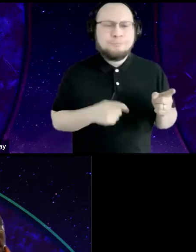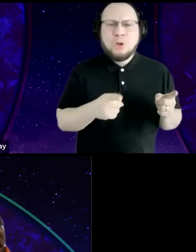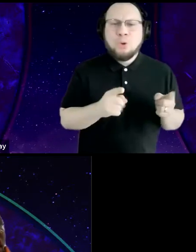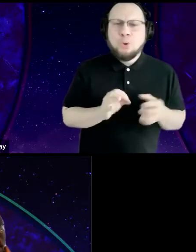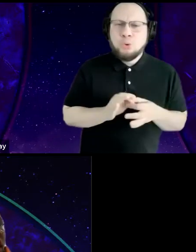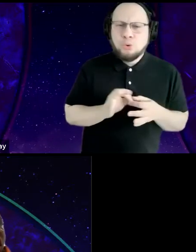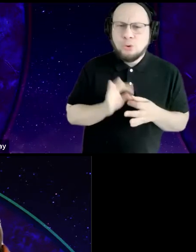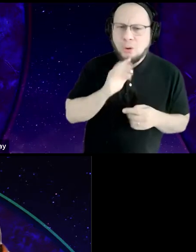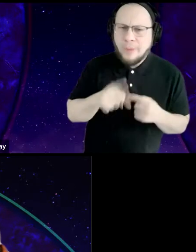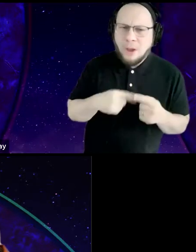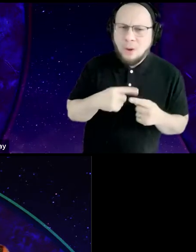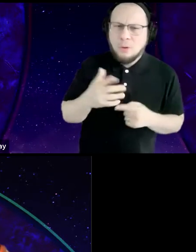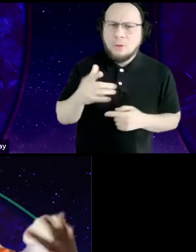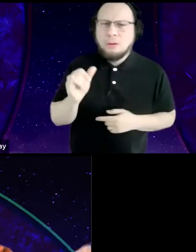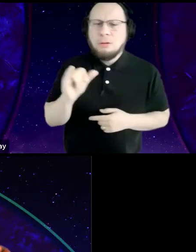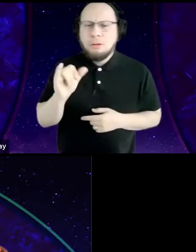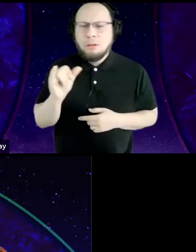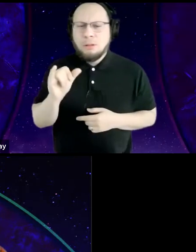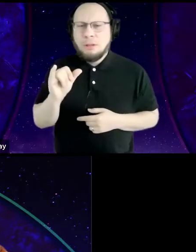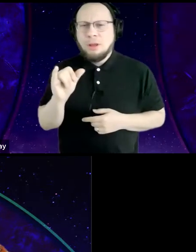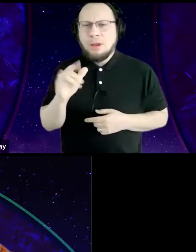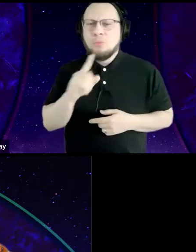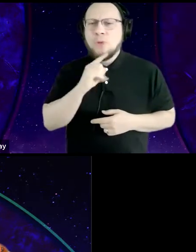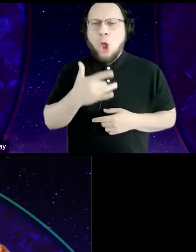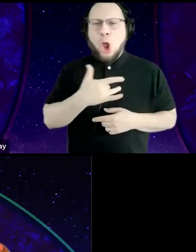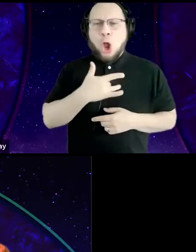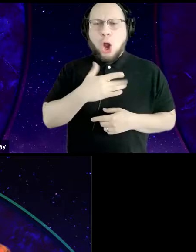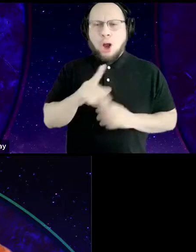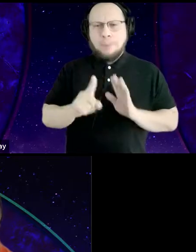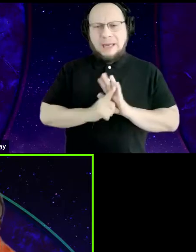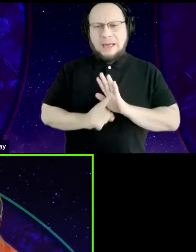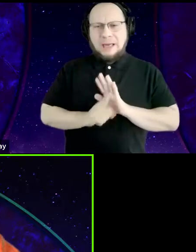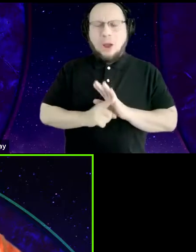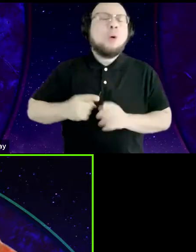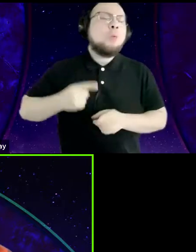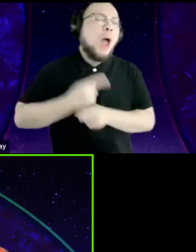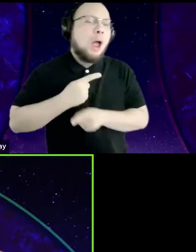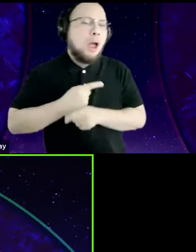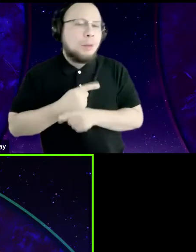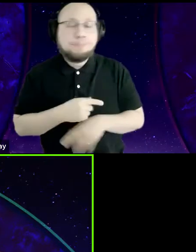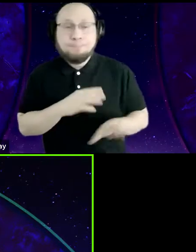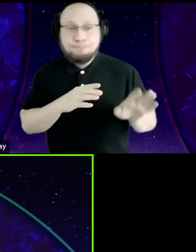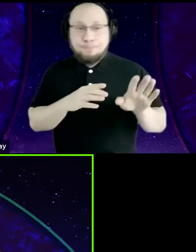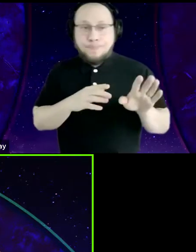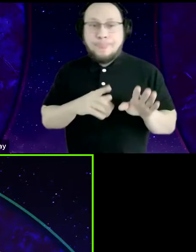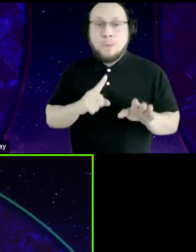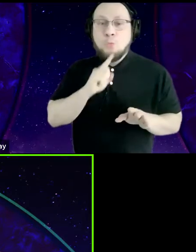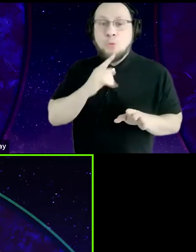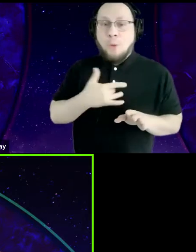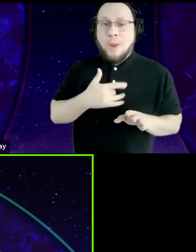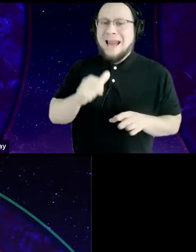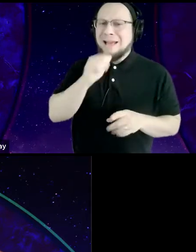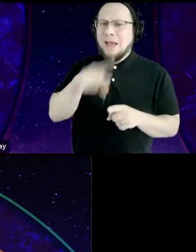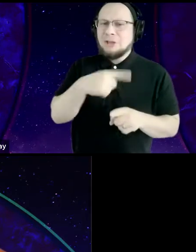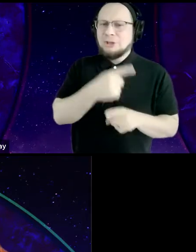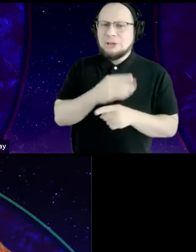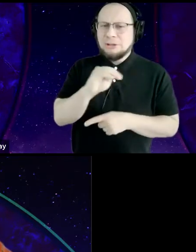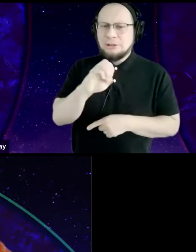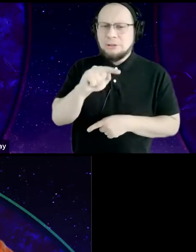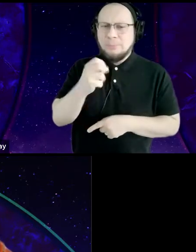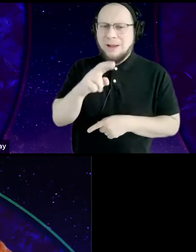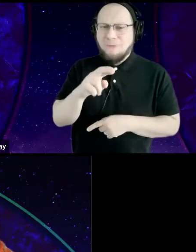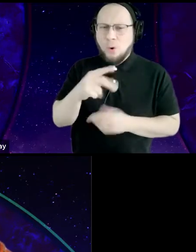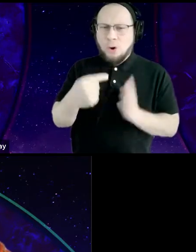You were talking about like the sinking of the heartbeat, which is like, in case anyone doesn't know, that's more than a metaphor. That is something that